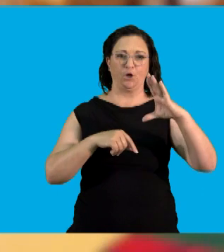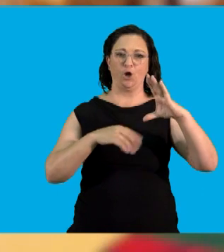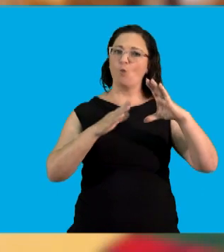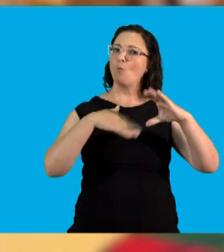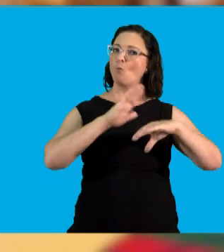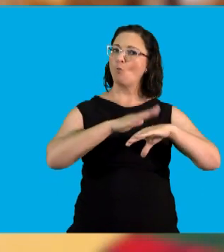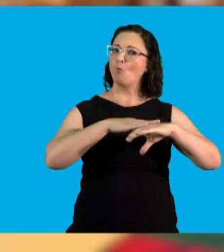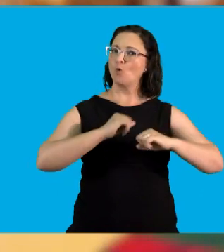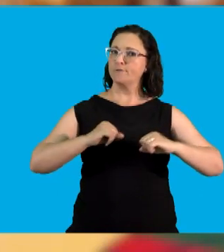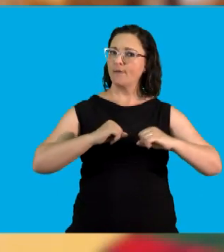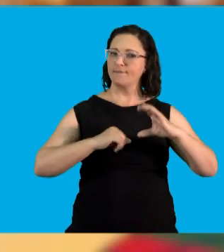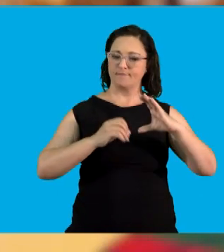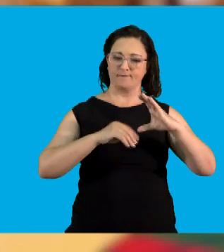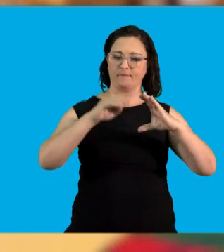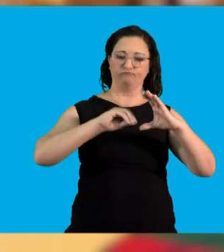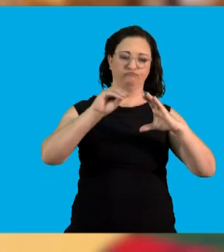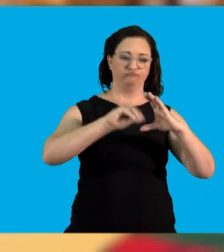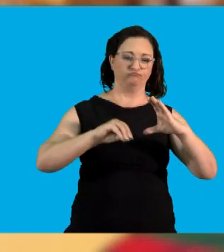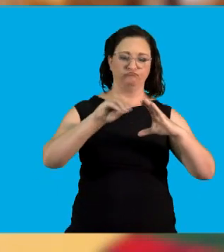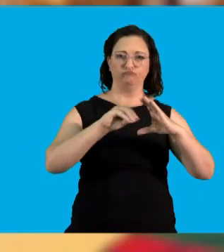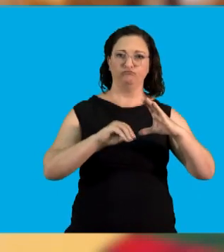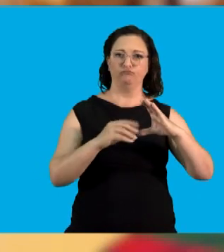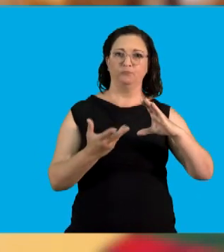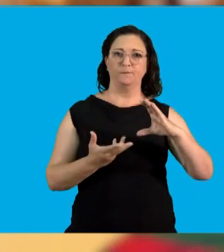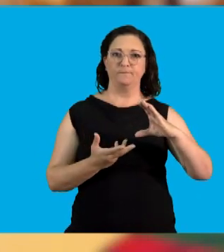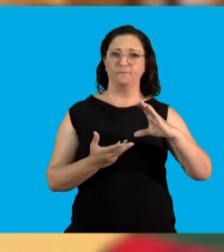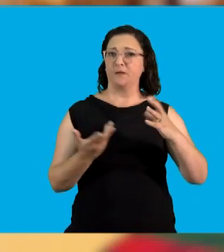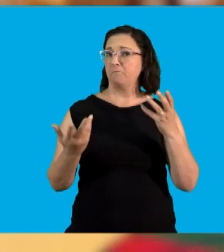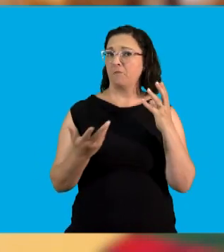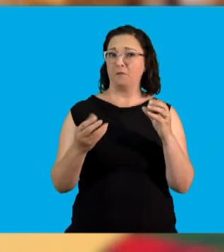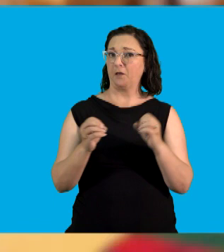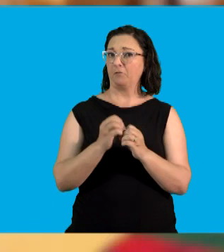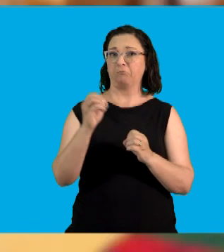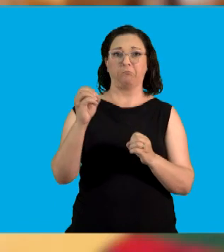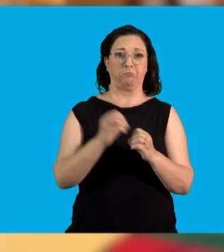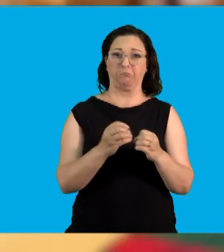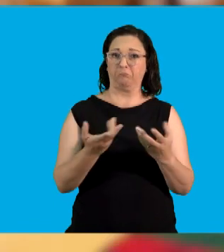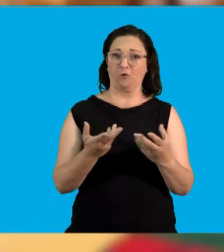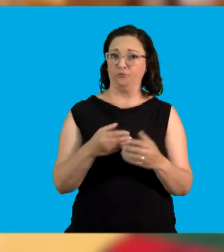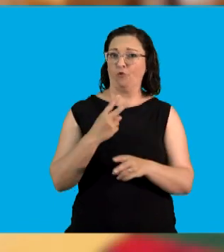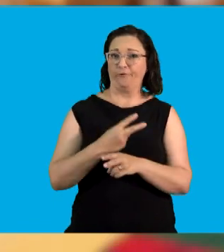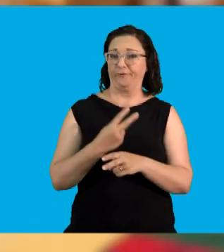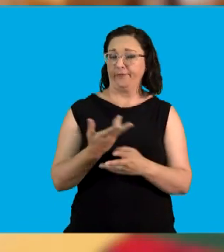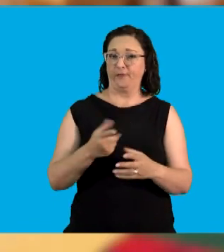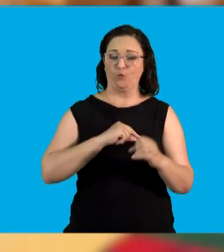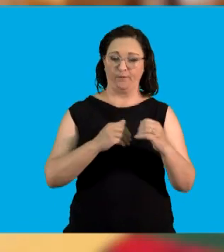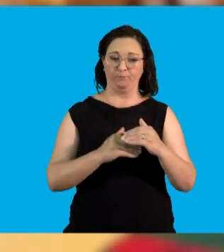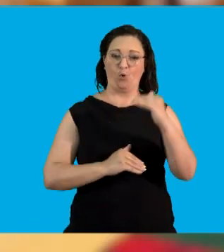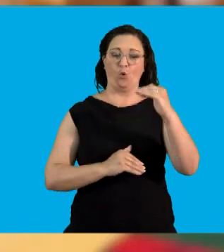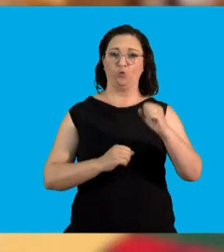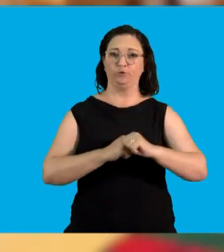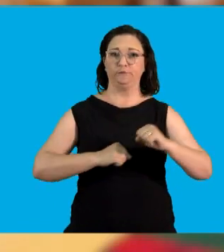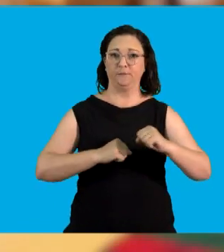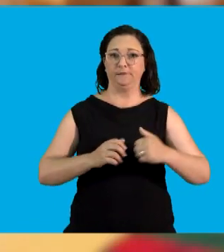move. And once there's more space to move, chances are they might not even collide as frequent as they would if the space was